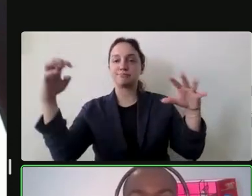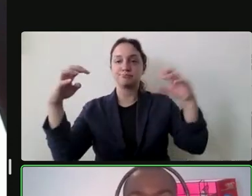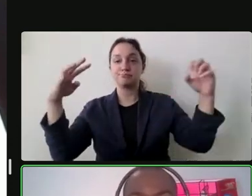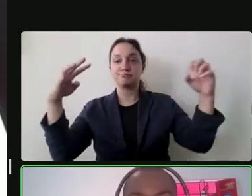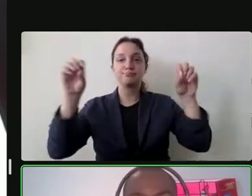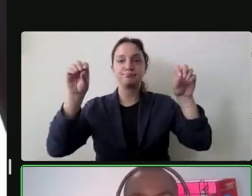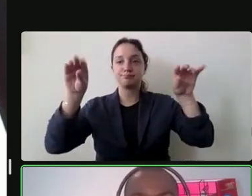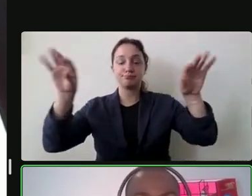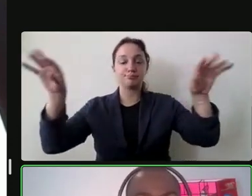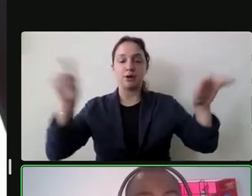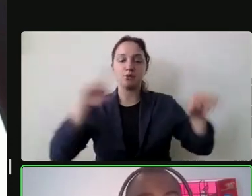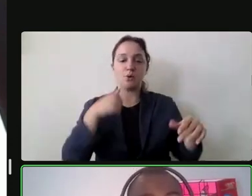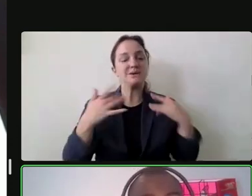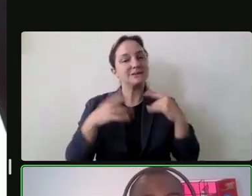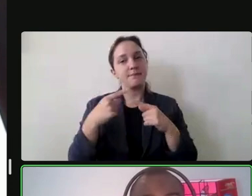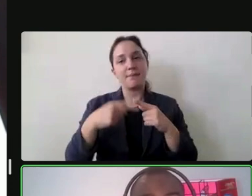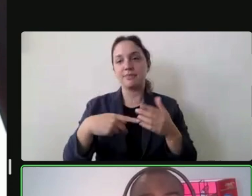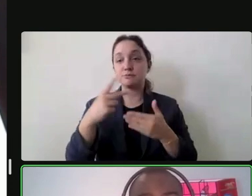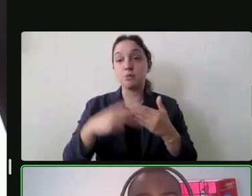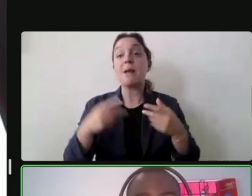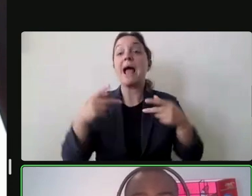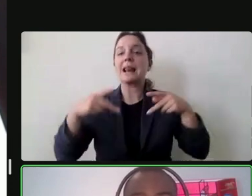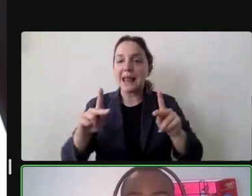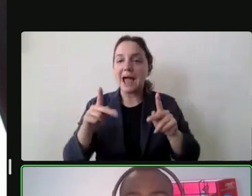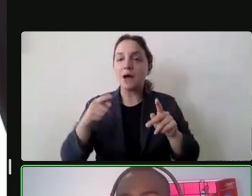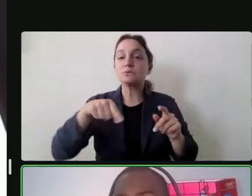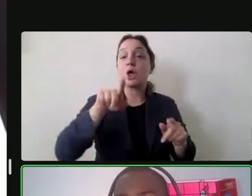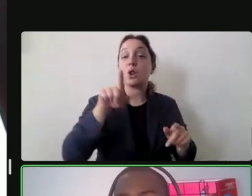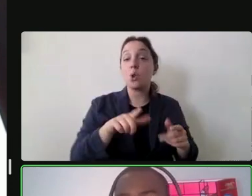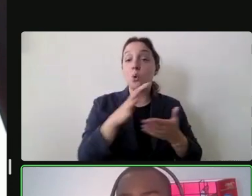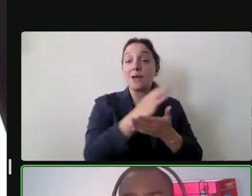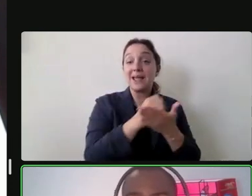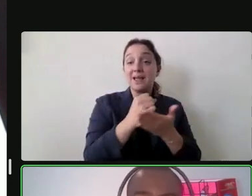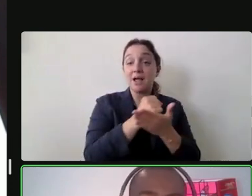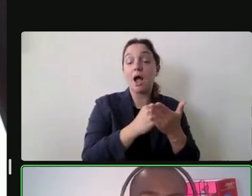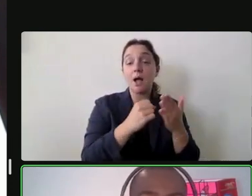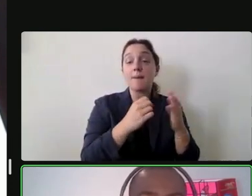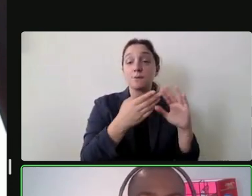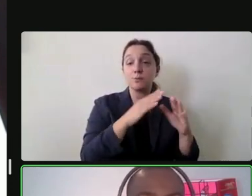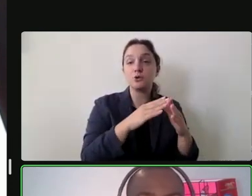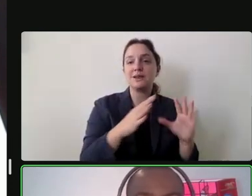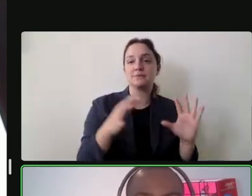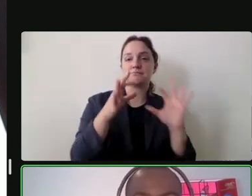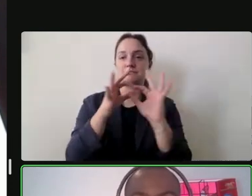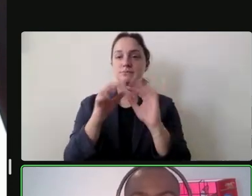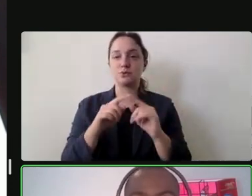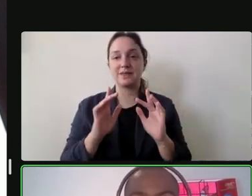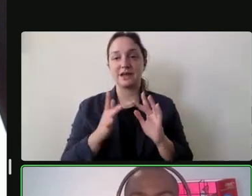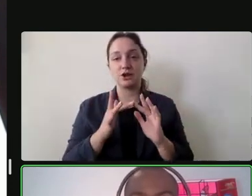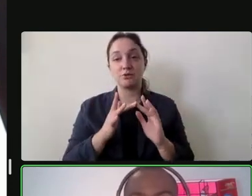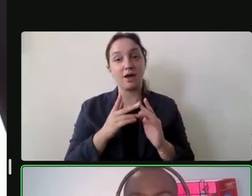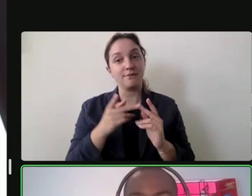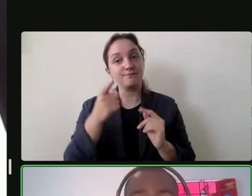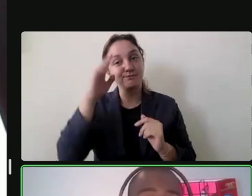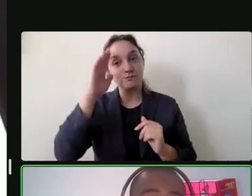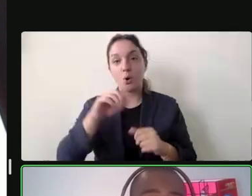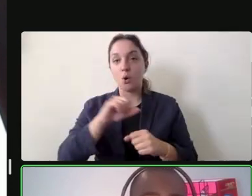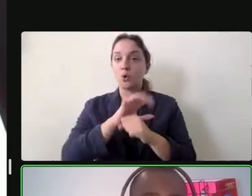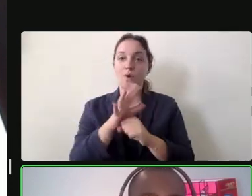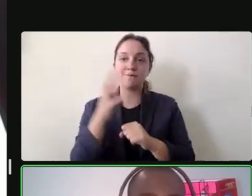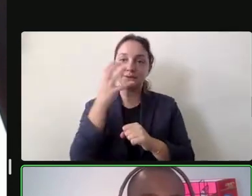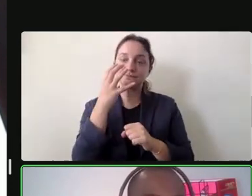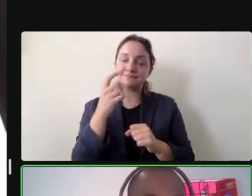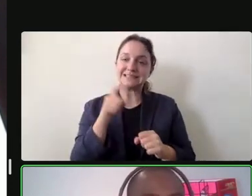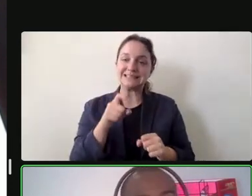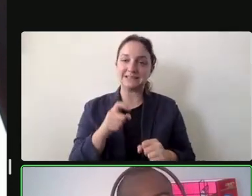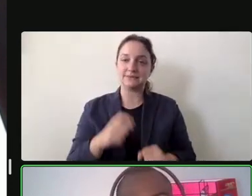It allows us to connect low-income communities to the internet. Of course, that's so important during COVID. It also allows